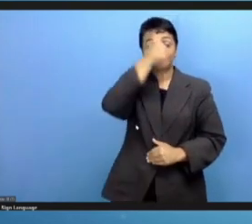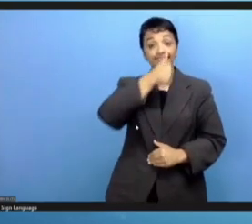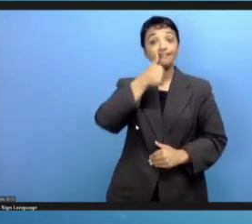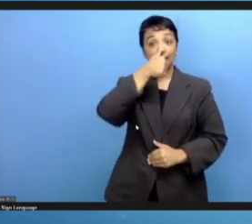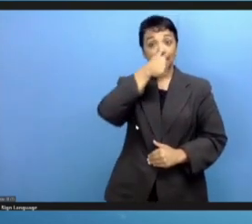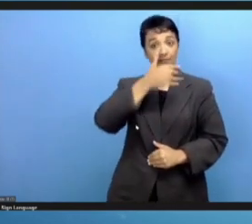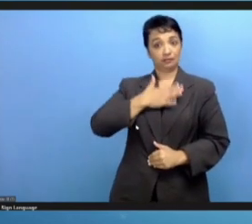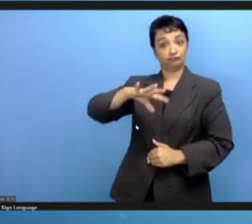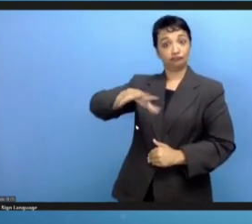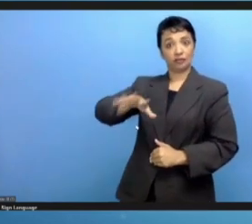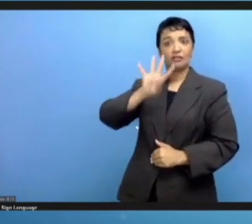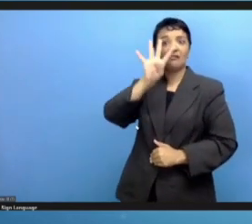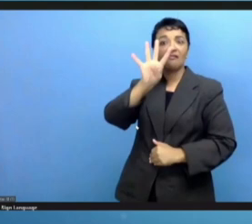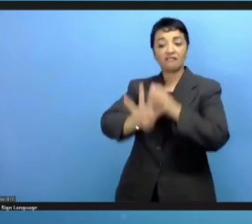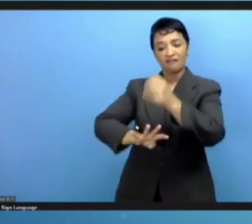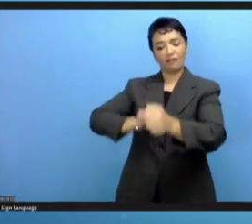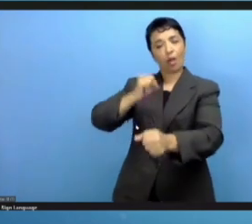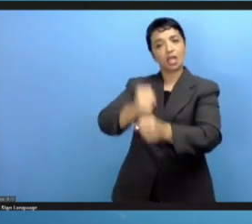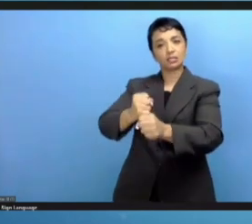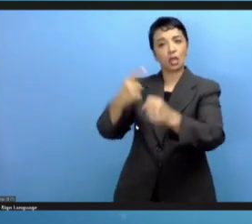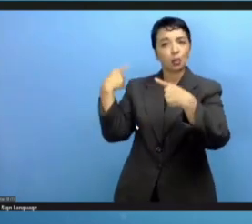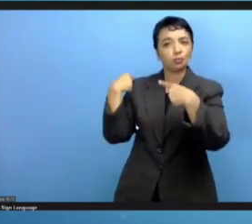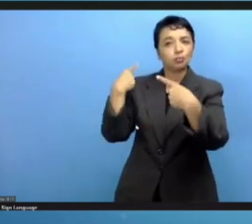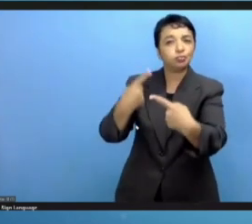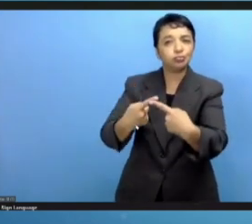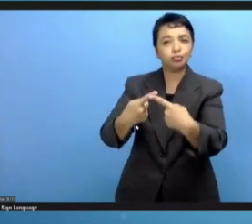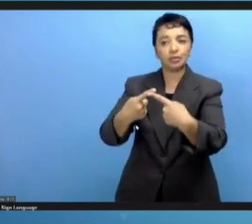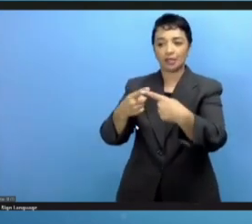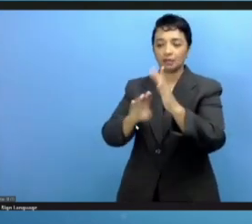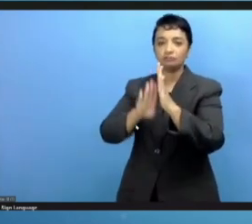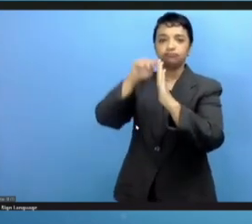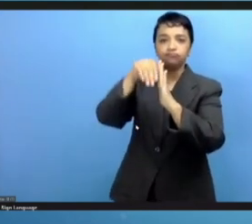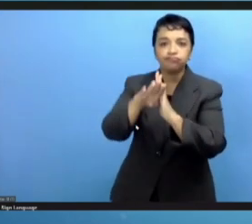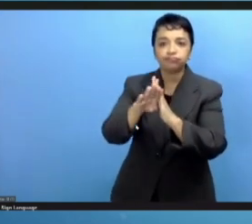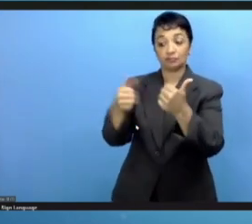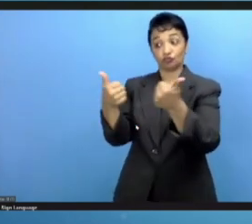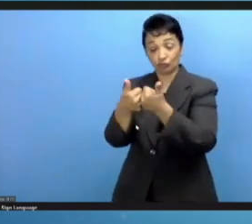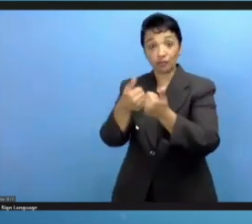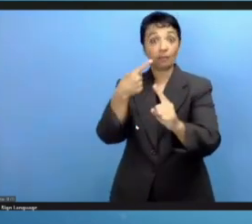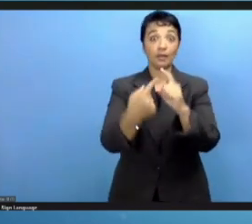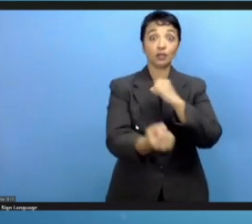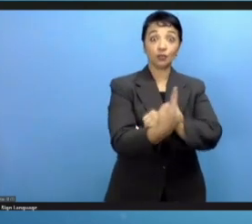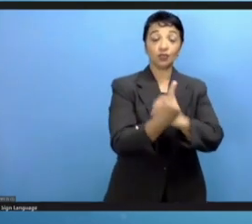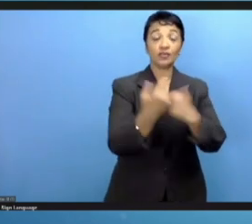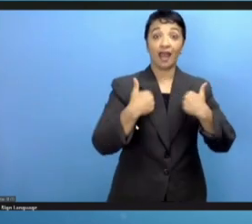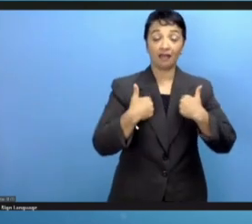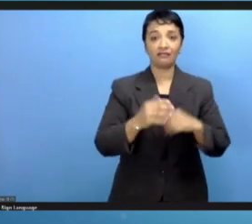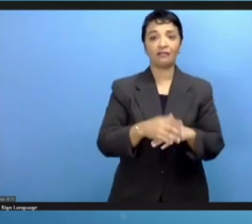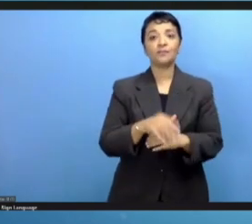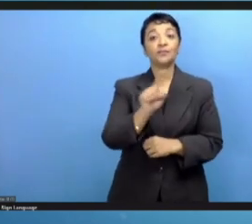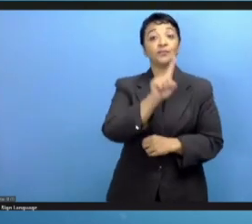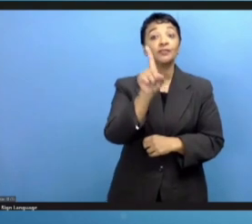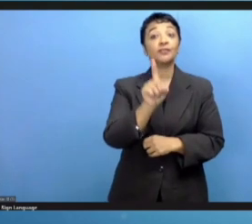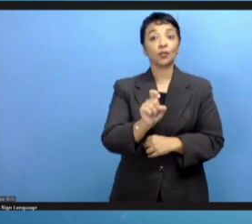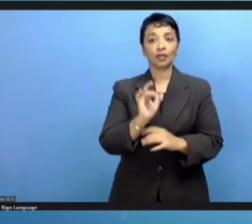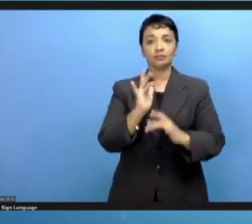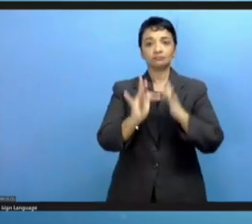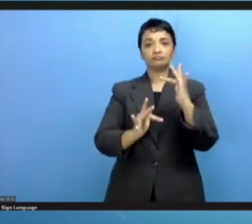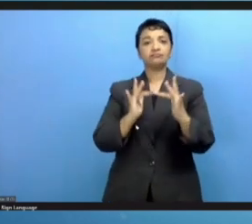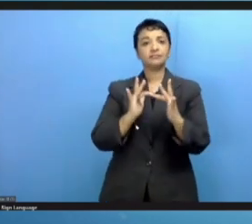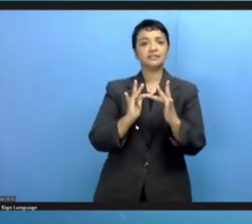full of challenges and opportunities. For example, the internet has supported the spread of